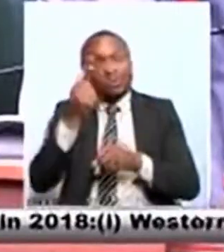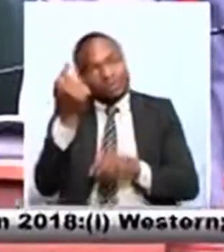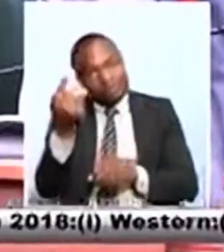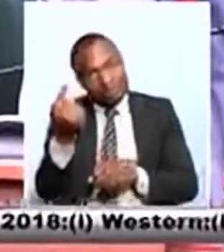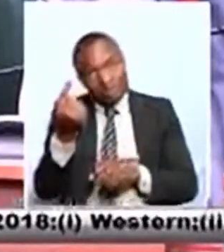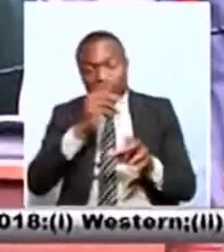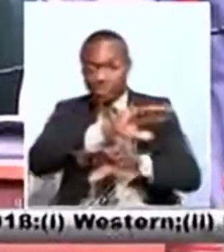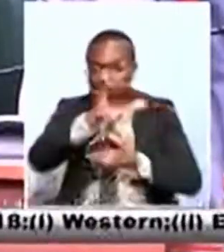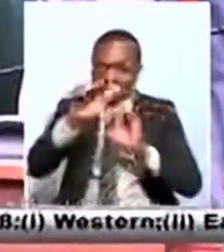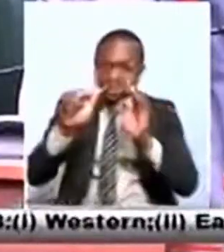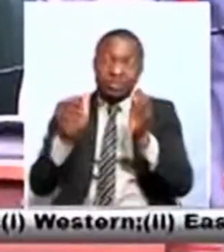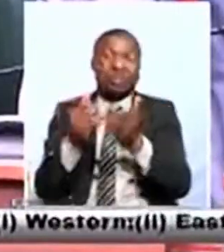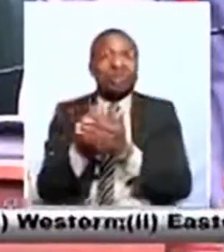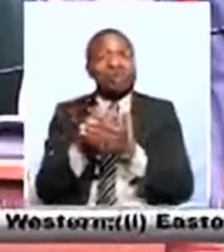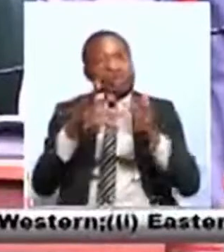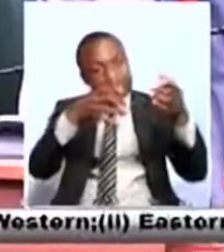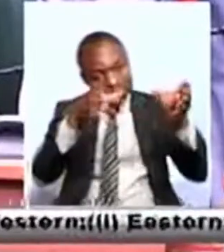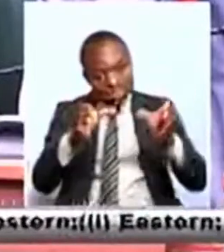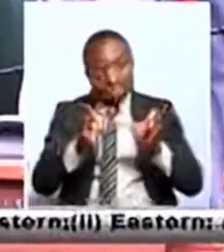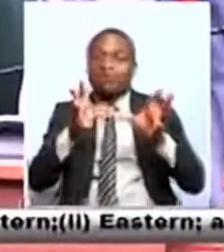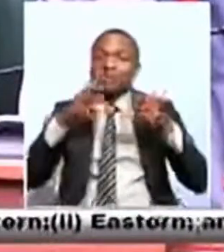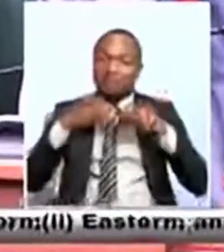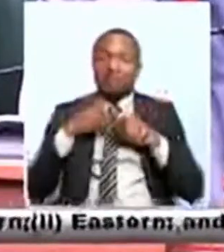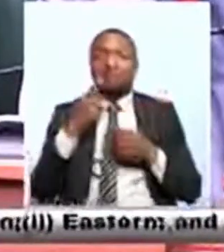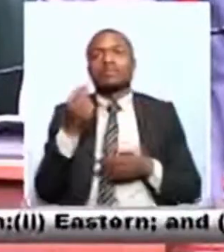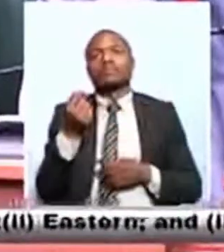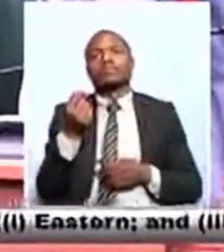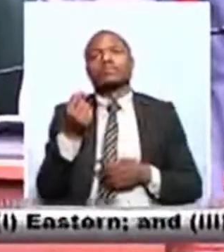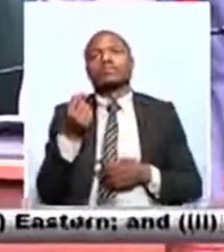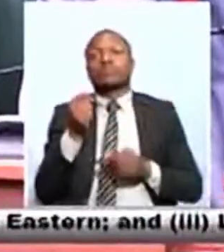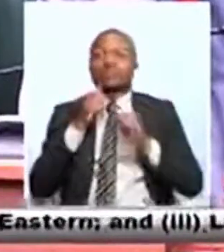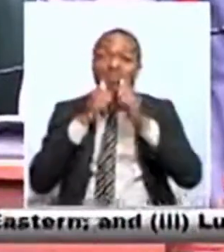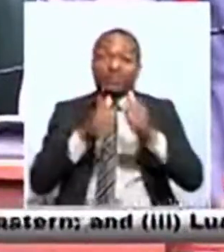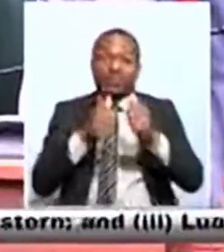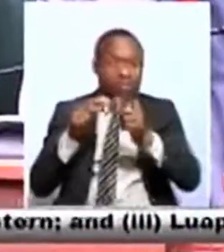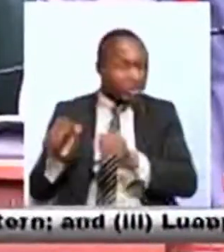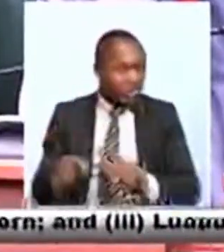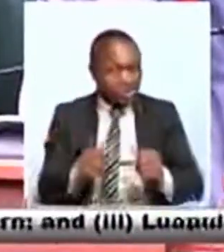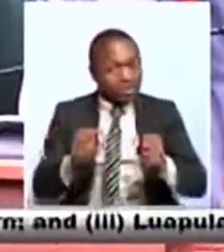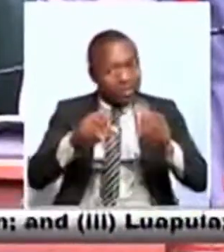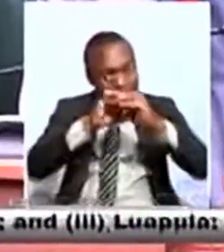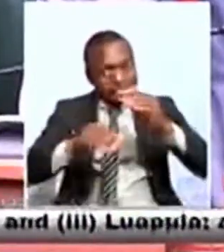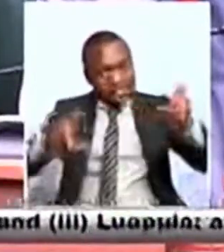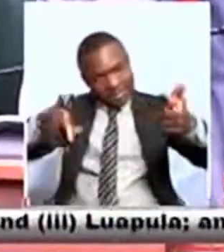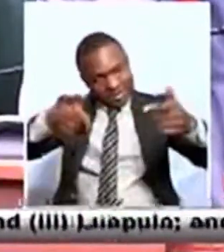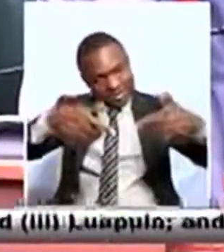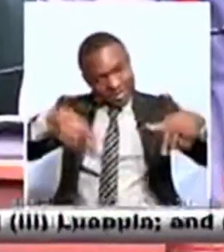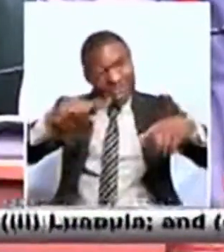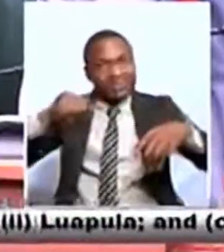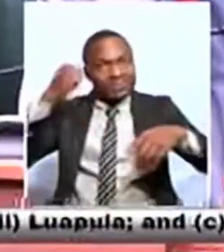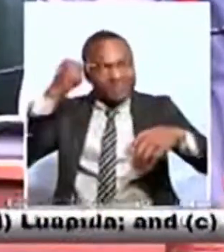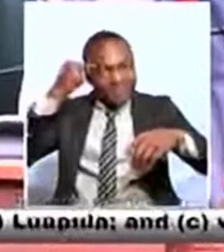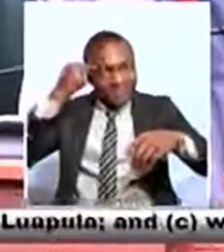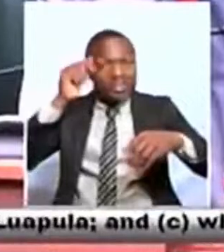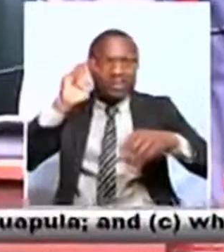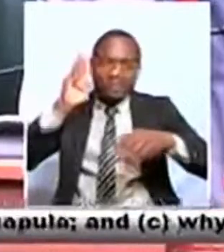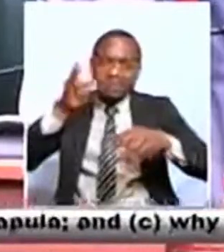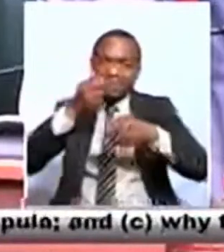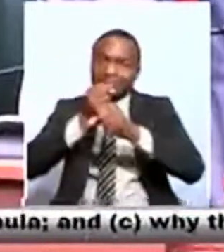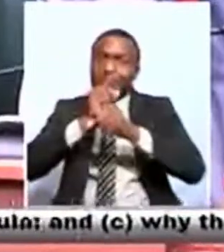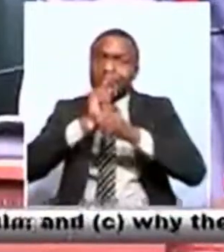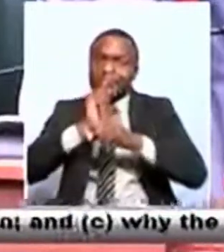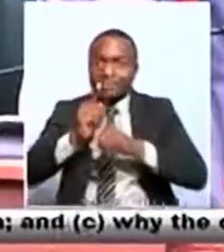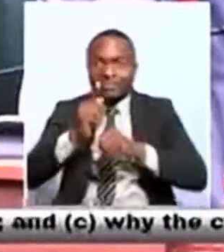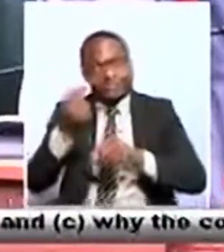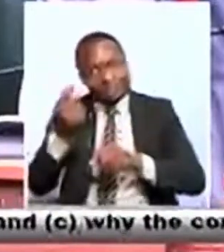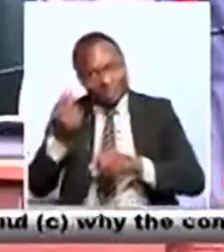all the constituencies receive money according to the laid out system under local government, and we shall ensure that the